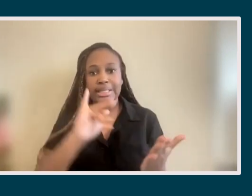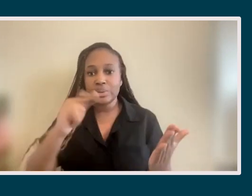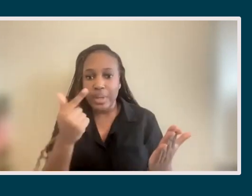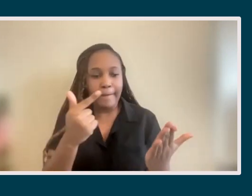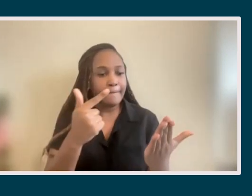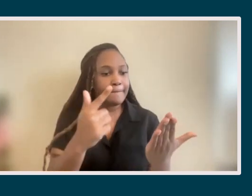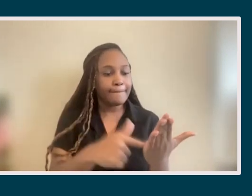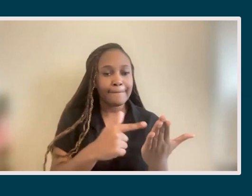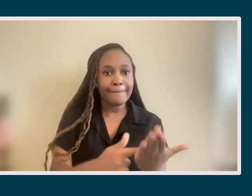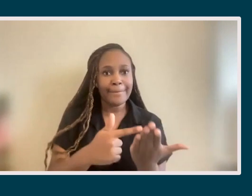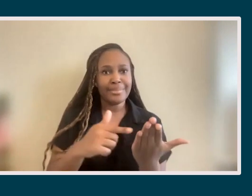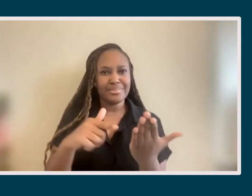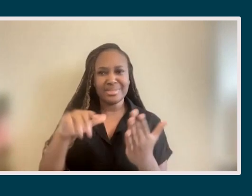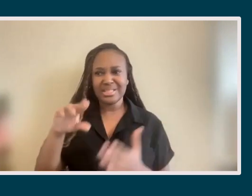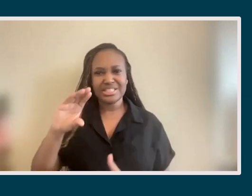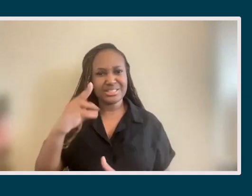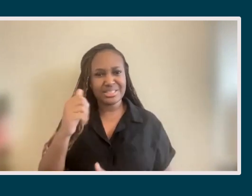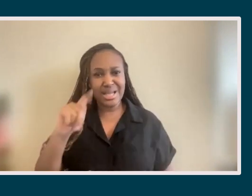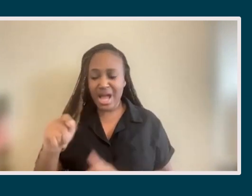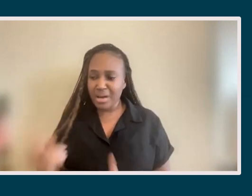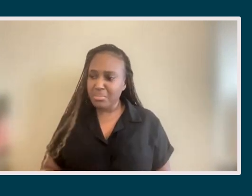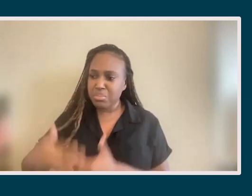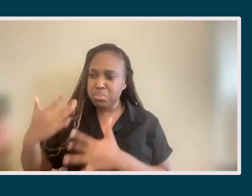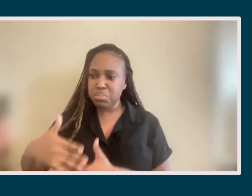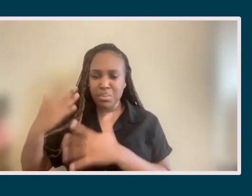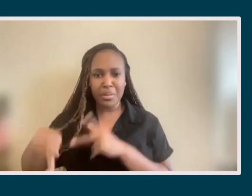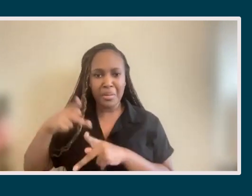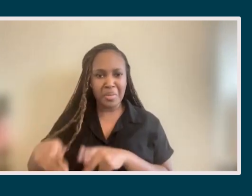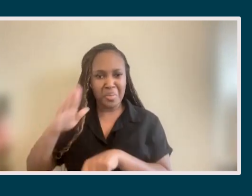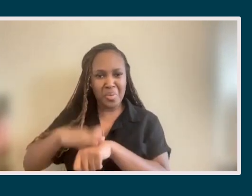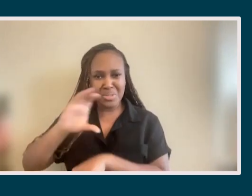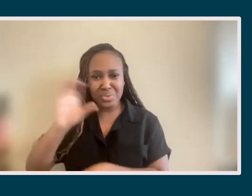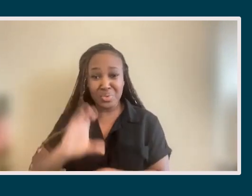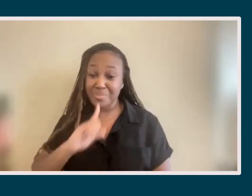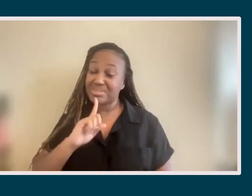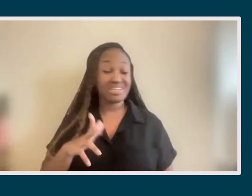in Zoom, I'm gonna say no. I'm pretty sure.